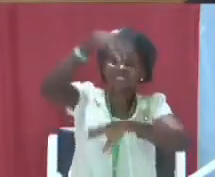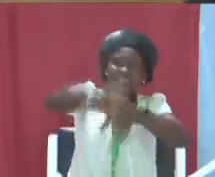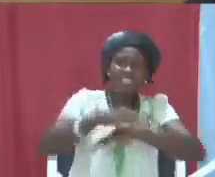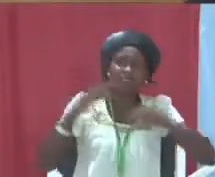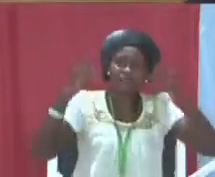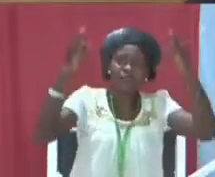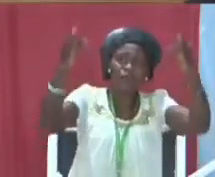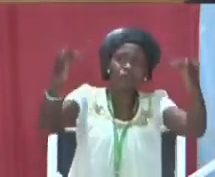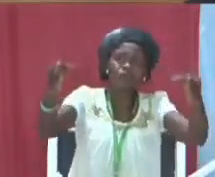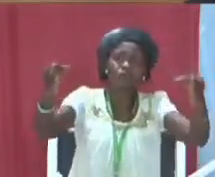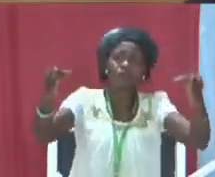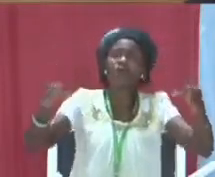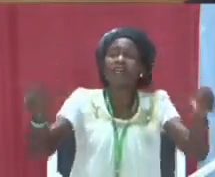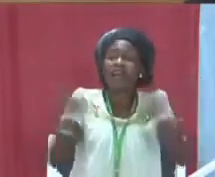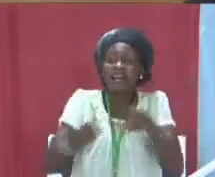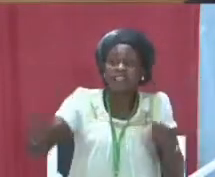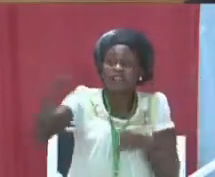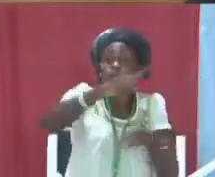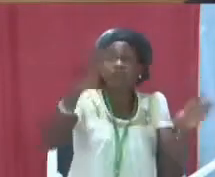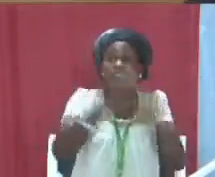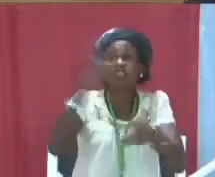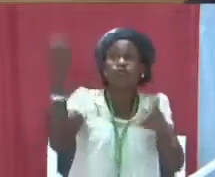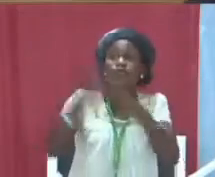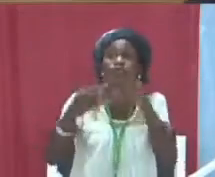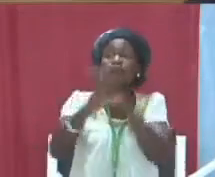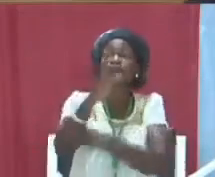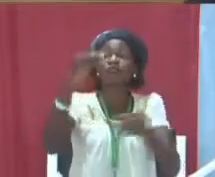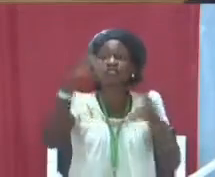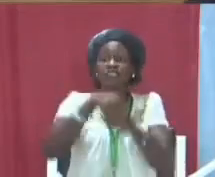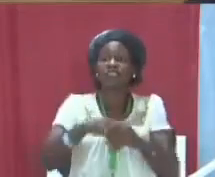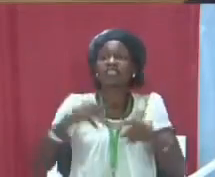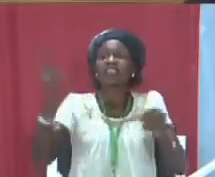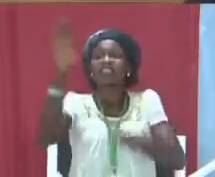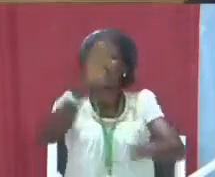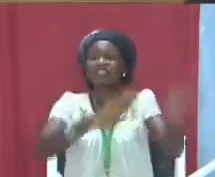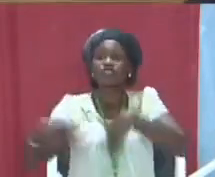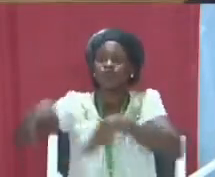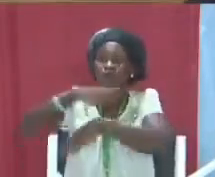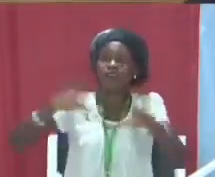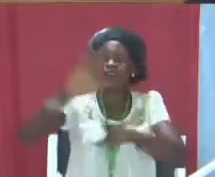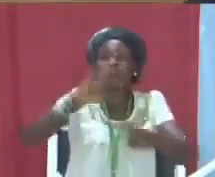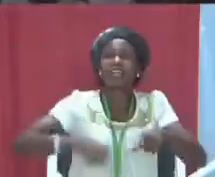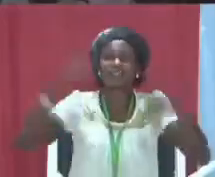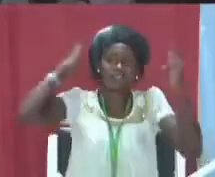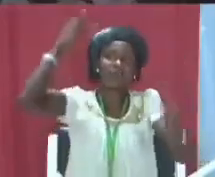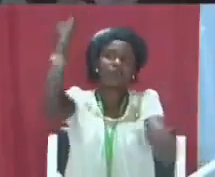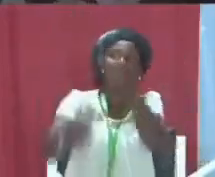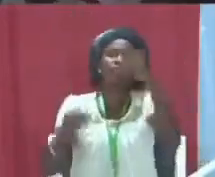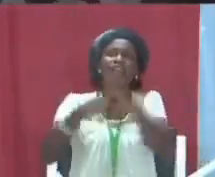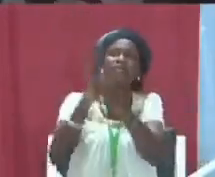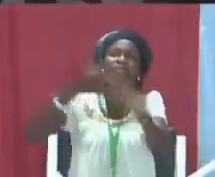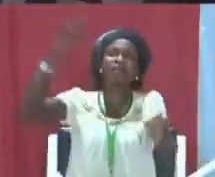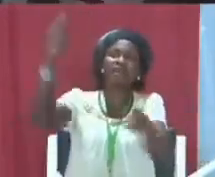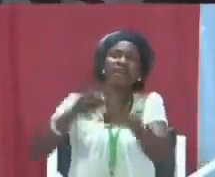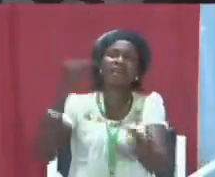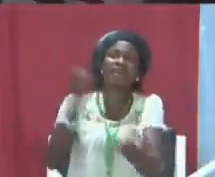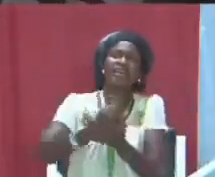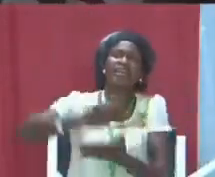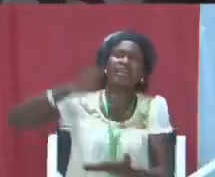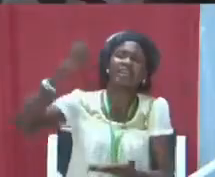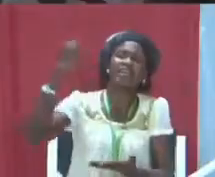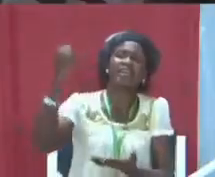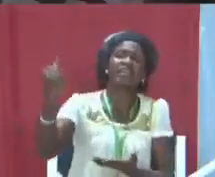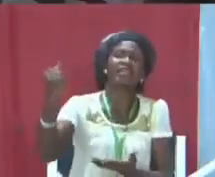forward, as you take the word of God in, the siege over your life shall be over.